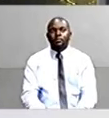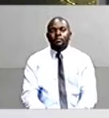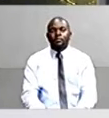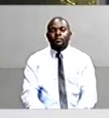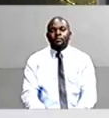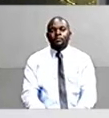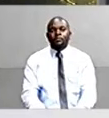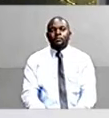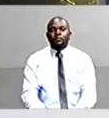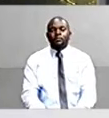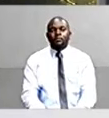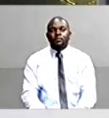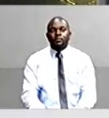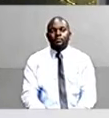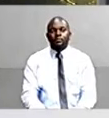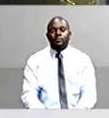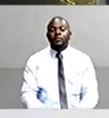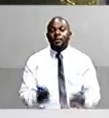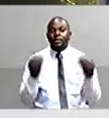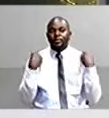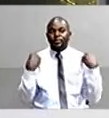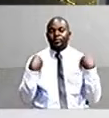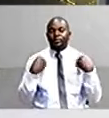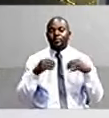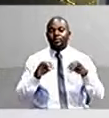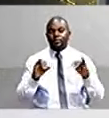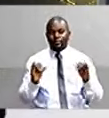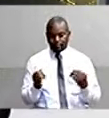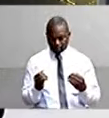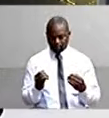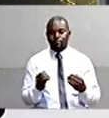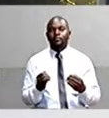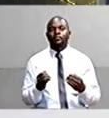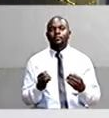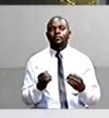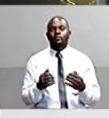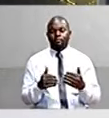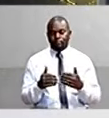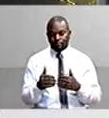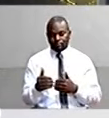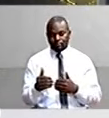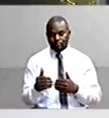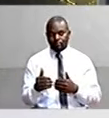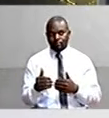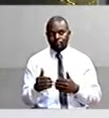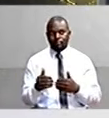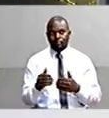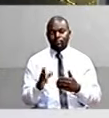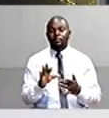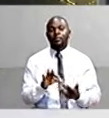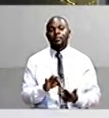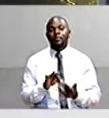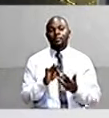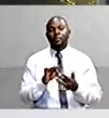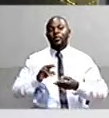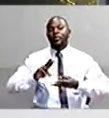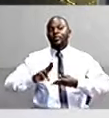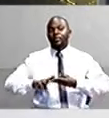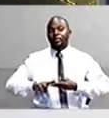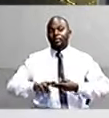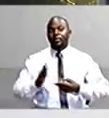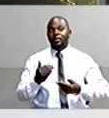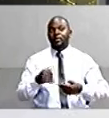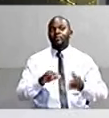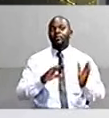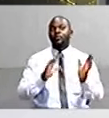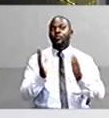win. Of course, that was the sports news, and of course, mouth-watering encounters there towards the weekend, especially on Friday. Let's have a look